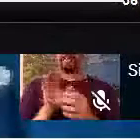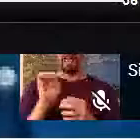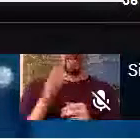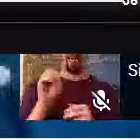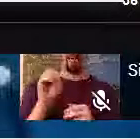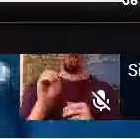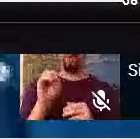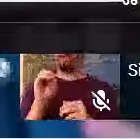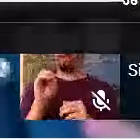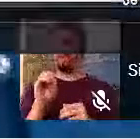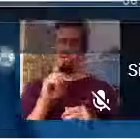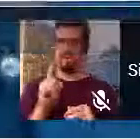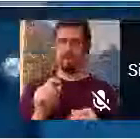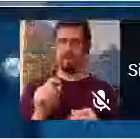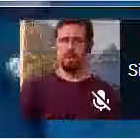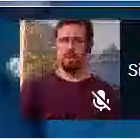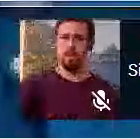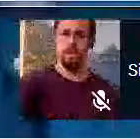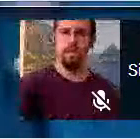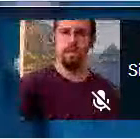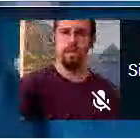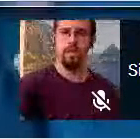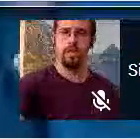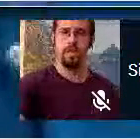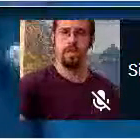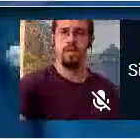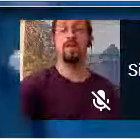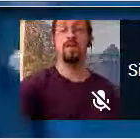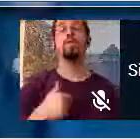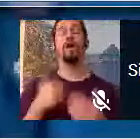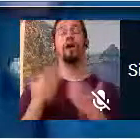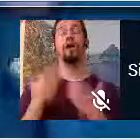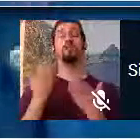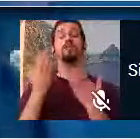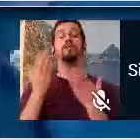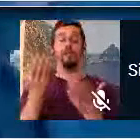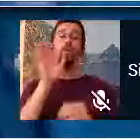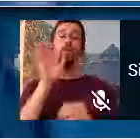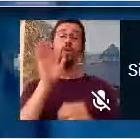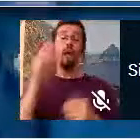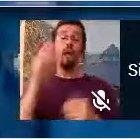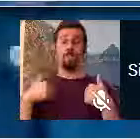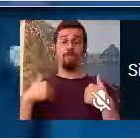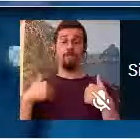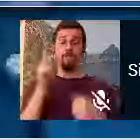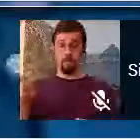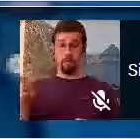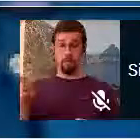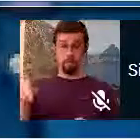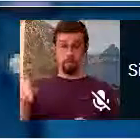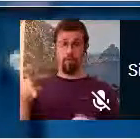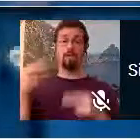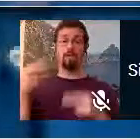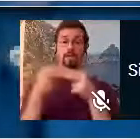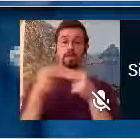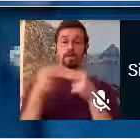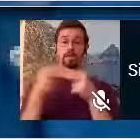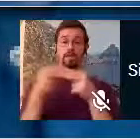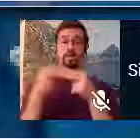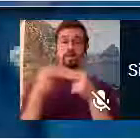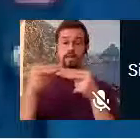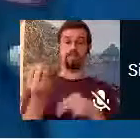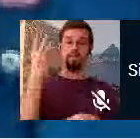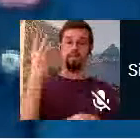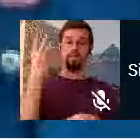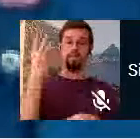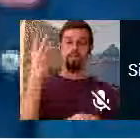noise. So I'm going to make a suggestion. Let's put the real PowerPoint back on, slide by slide, and we'll do it the right way.